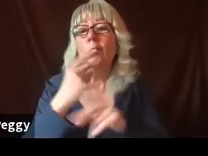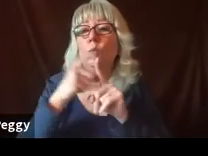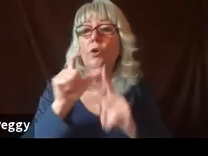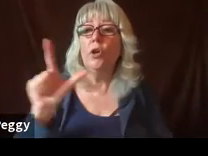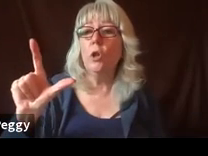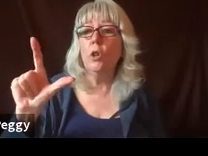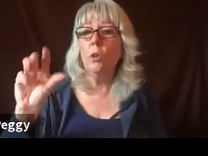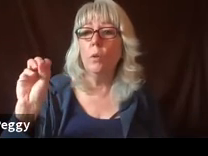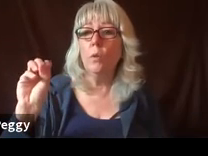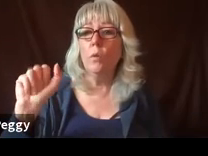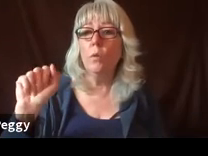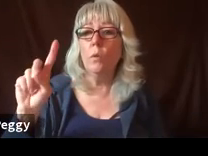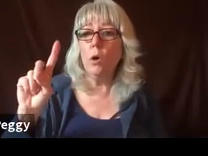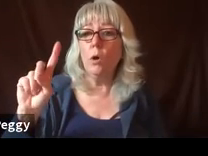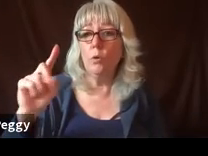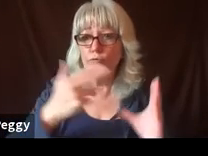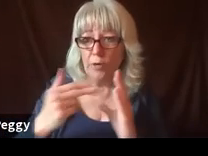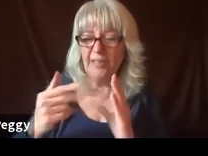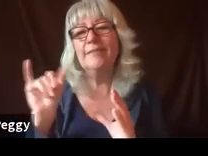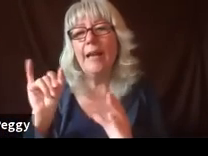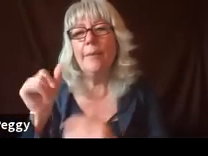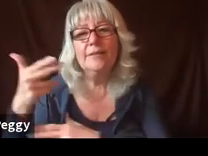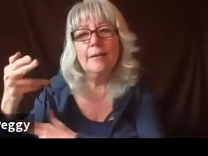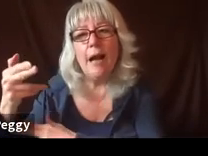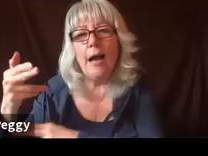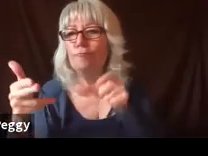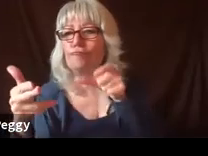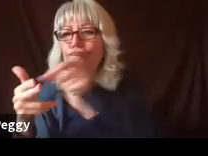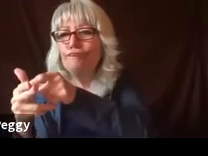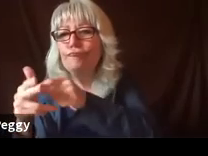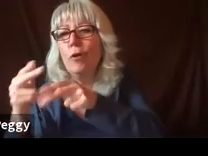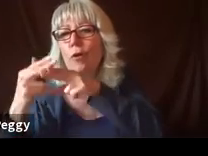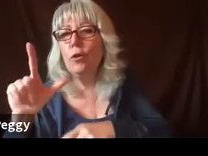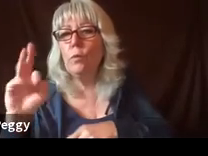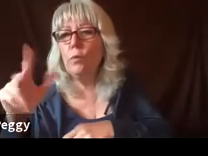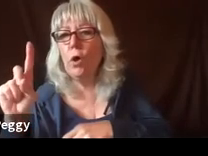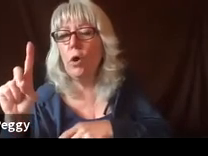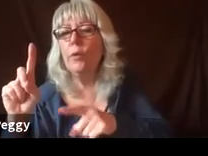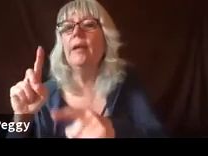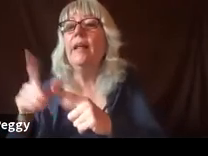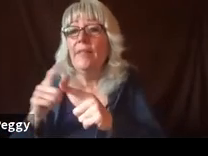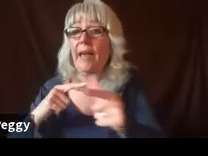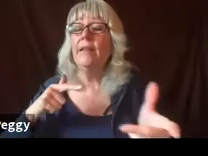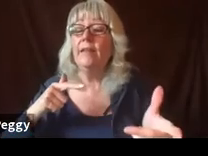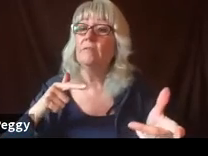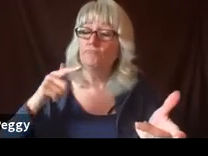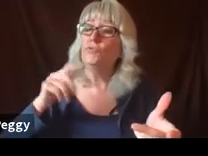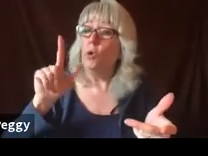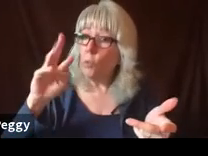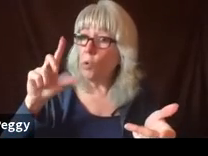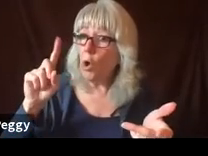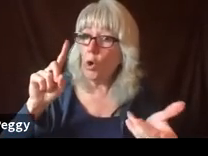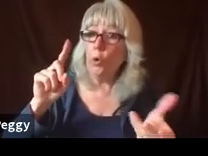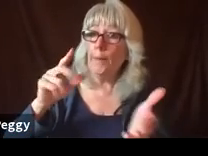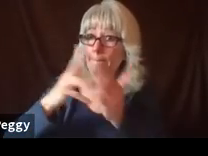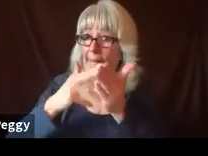brush with paint, and then you drag that hair across the surface you wanna paint on, and then you're painting. And you know how to